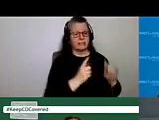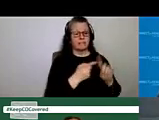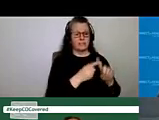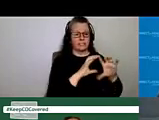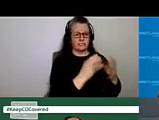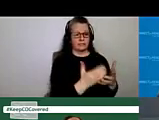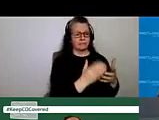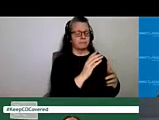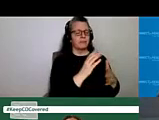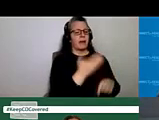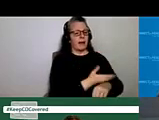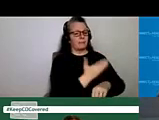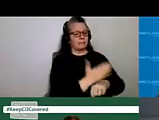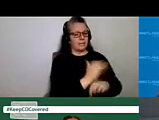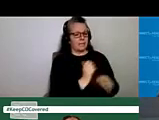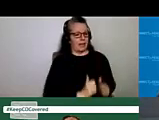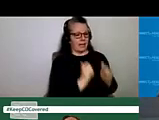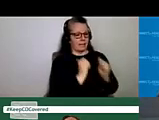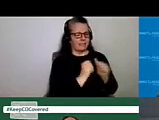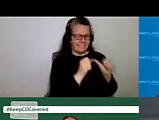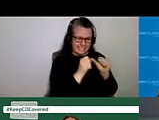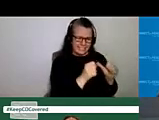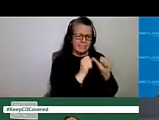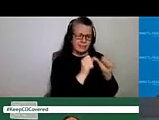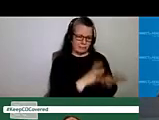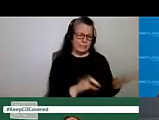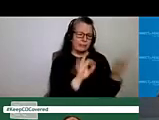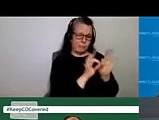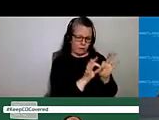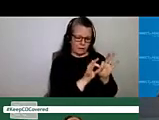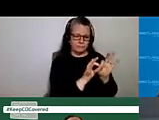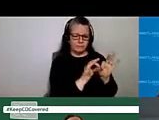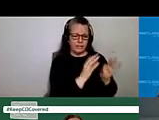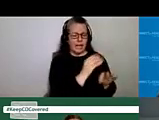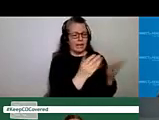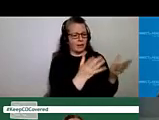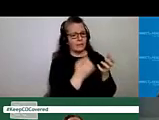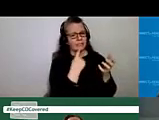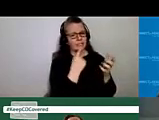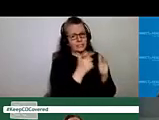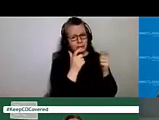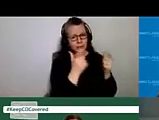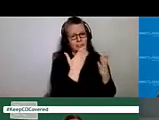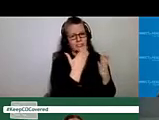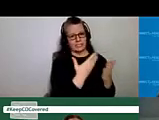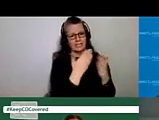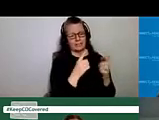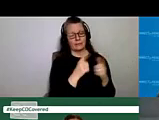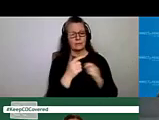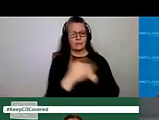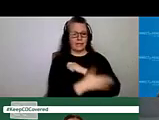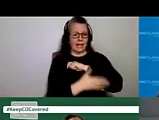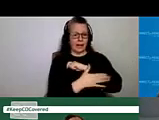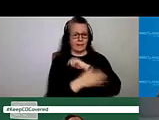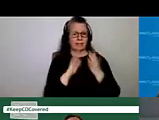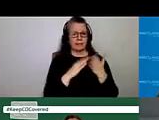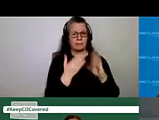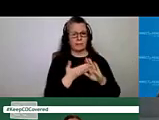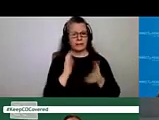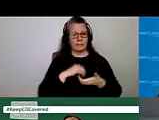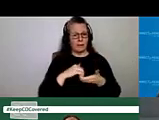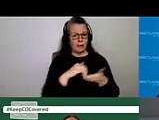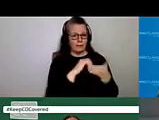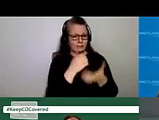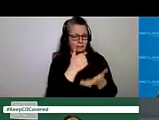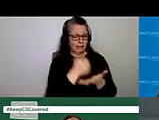address and continues to be critically important. And I want to say a huge thank you to the county and community partners who have helped